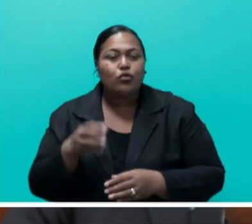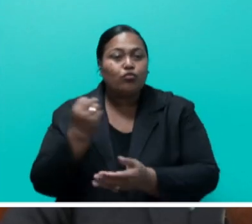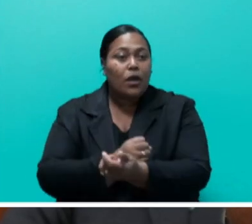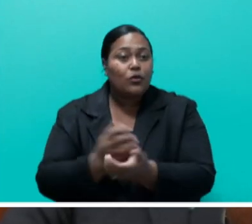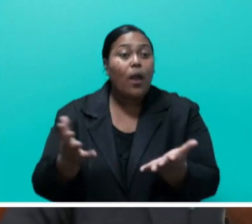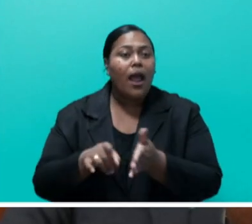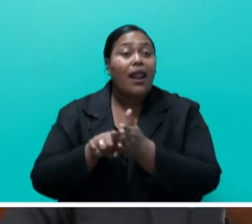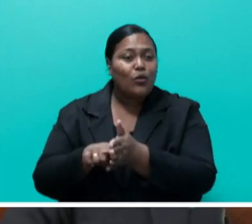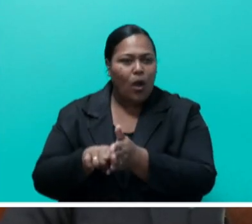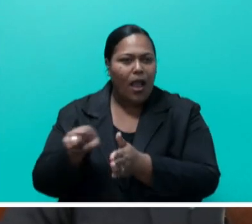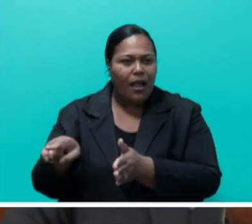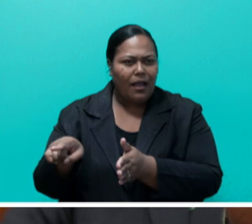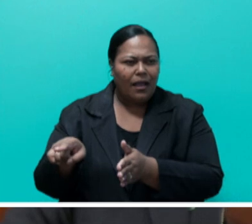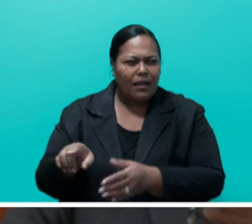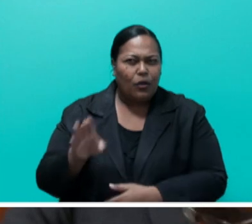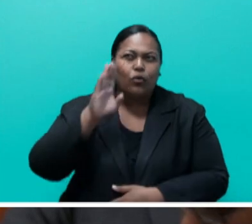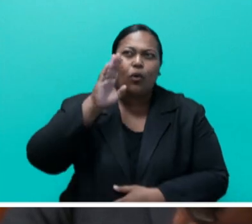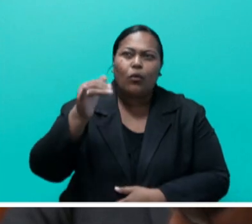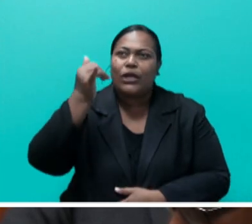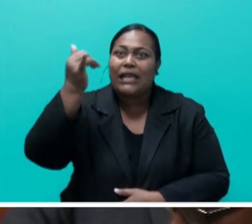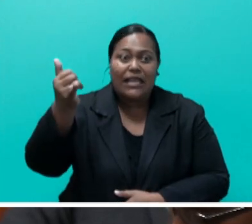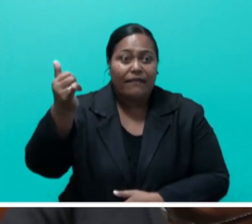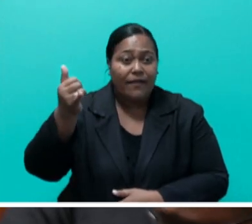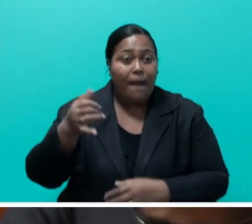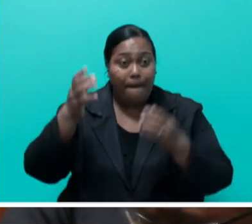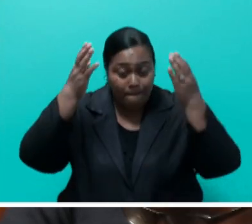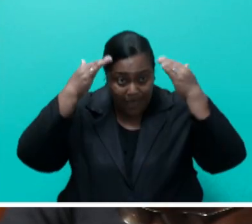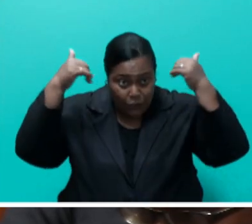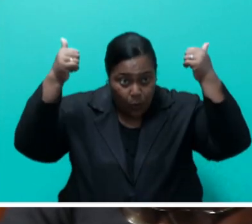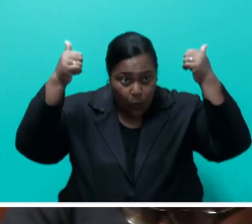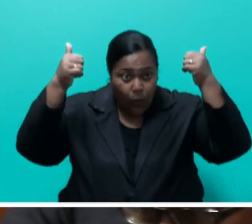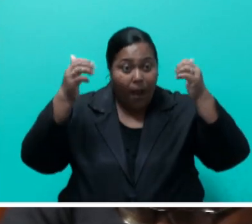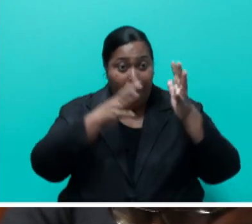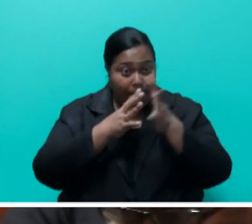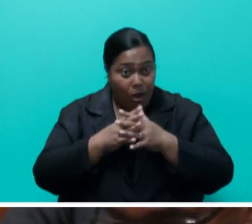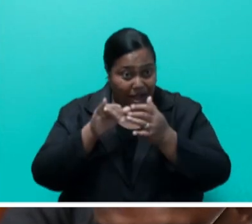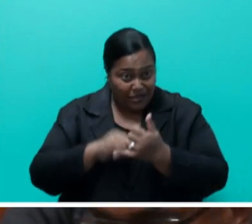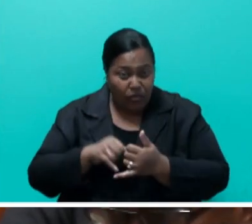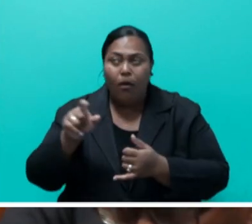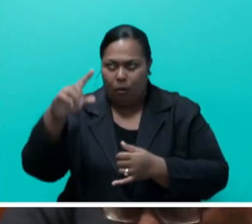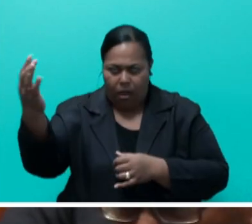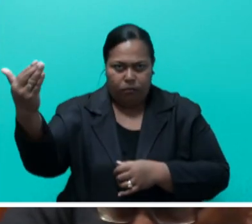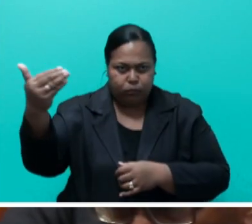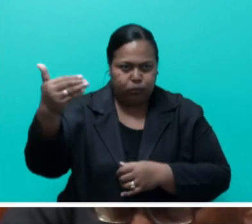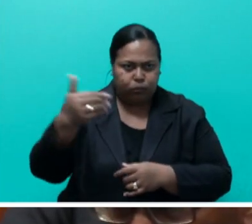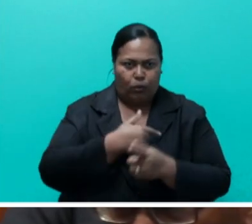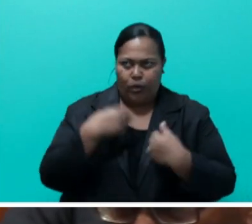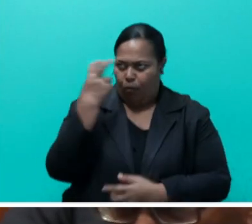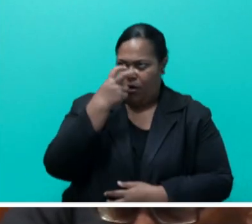this ship when it left South America, Mexico. Yeah, using these things. Sorry?